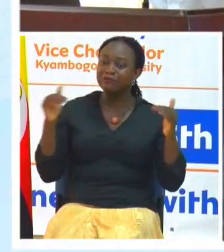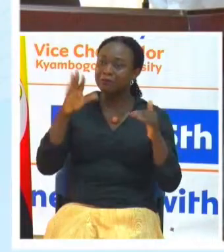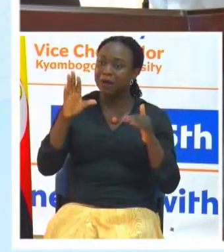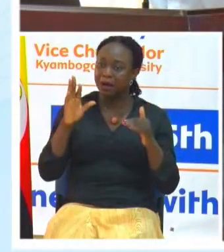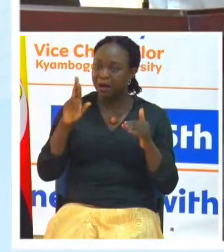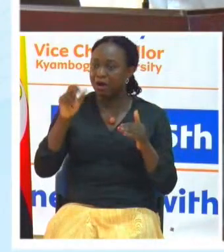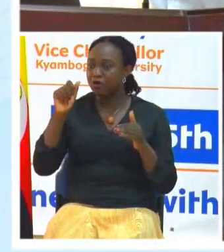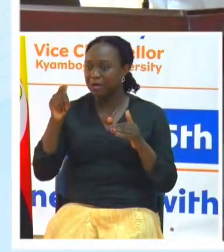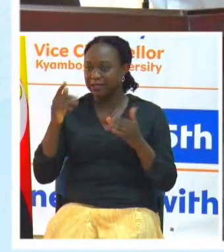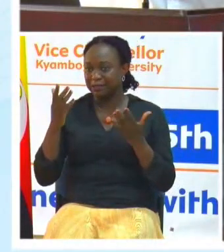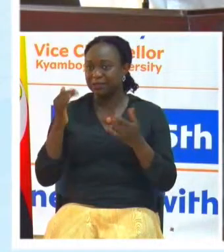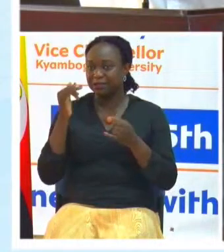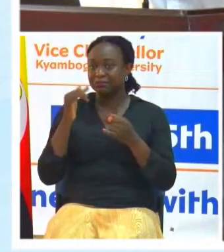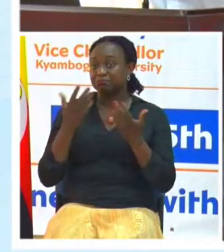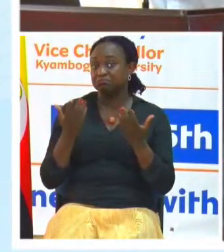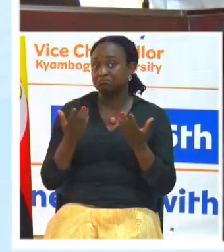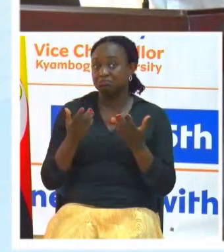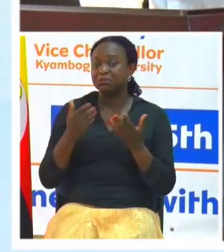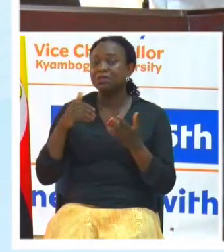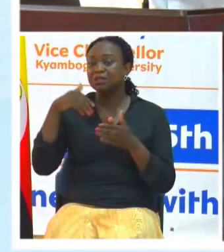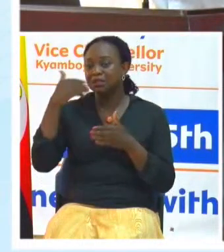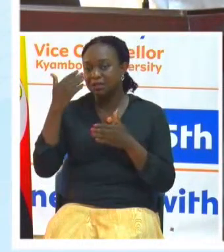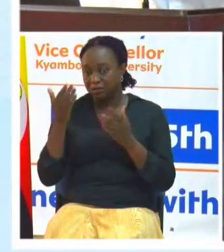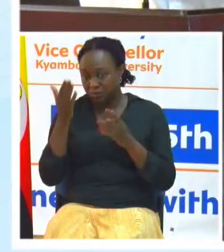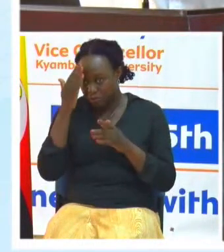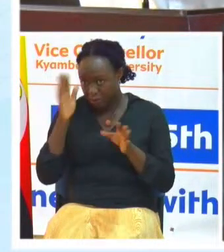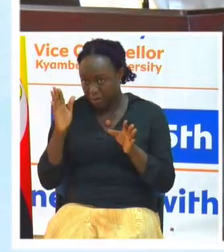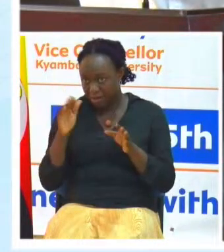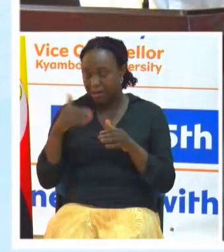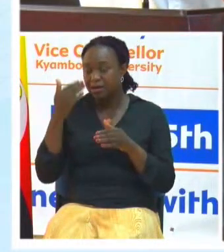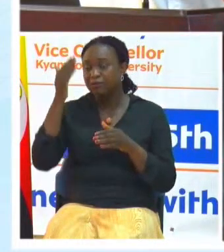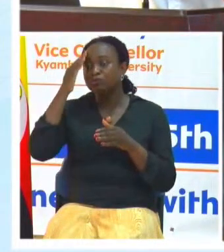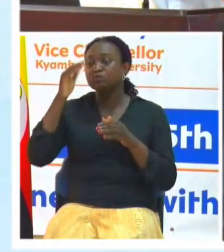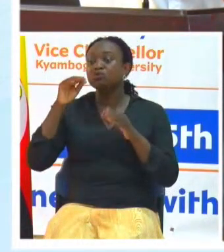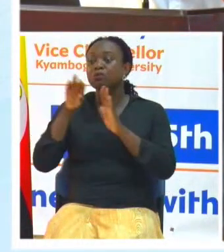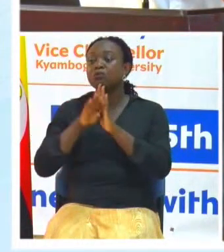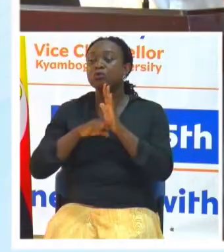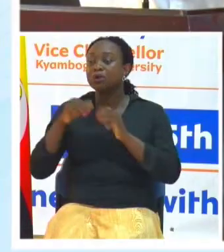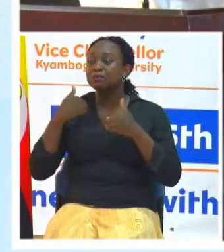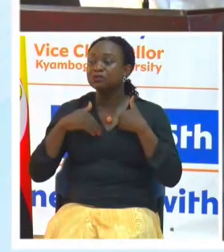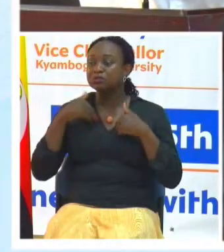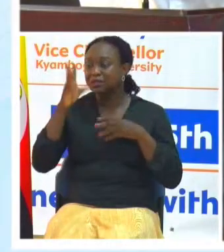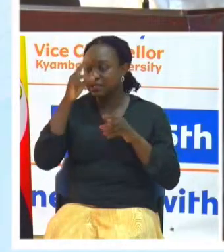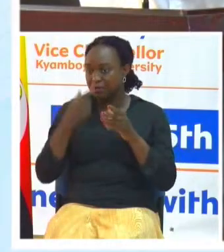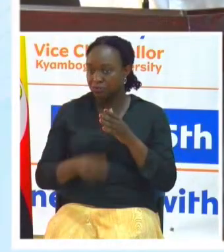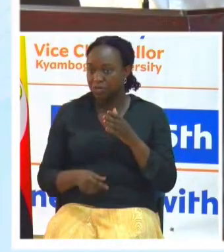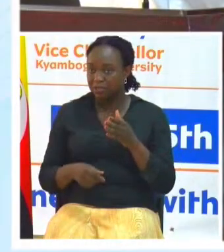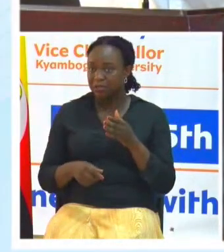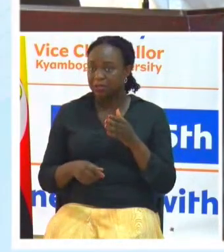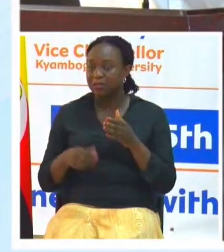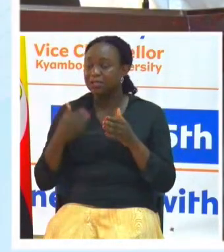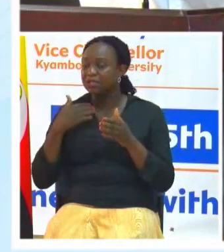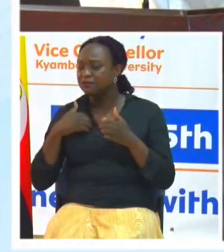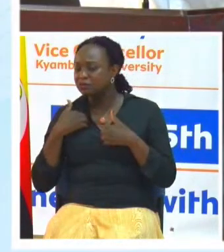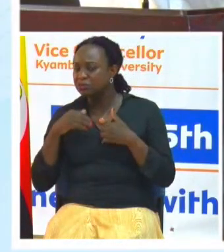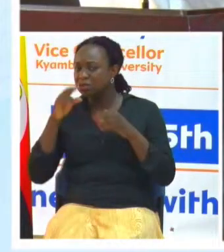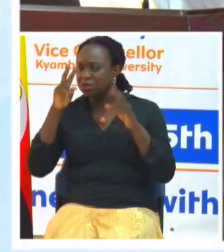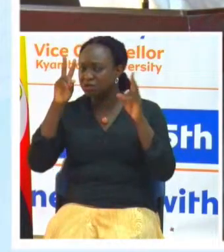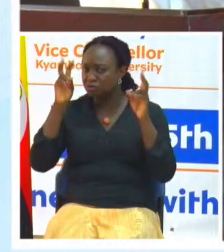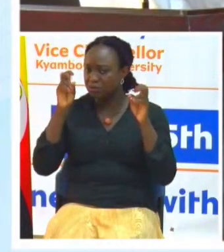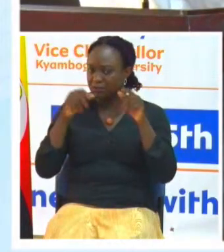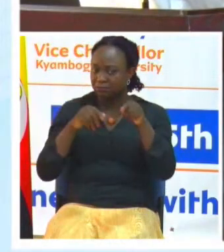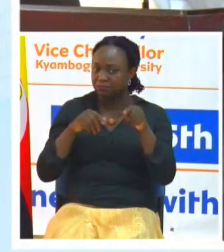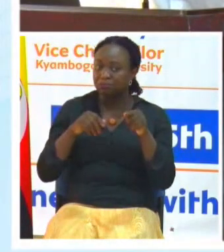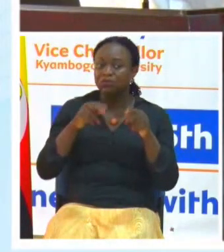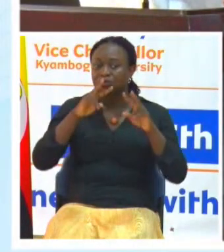do? If you want to do Masters of Transportation Engineering, then does that university really have that?